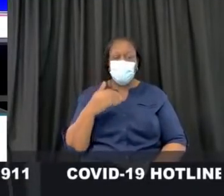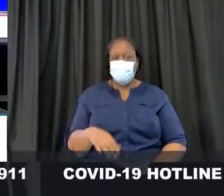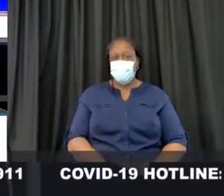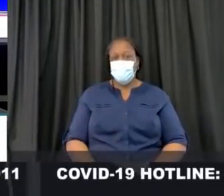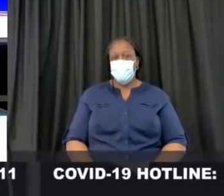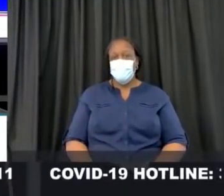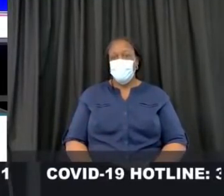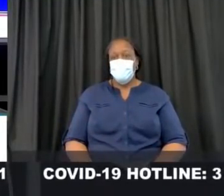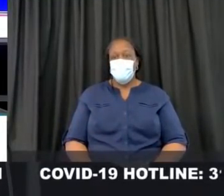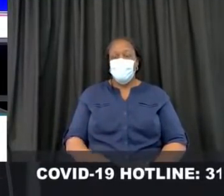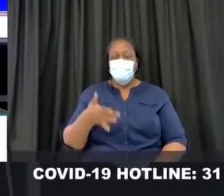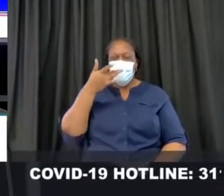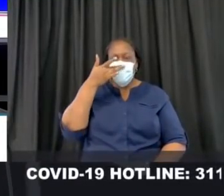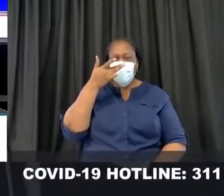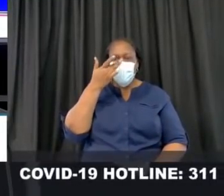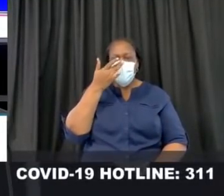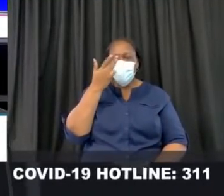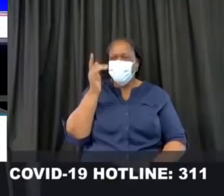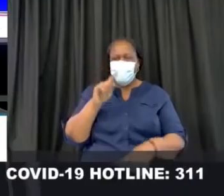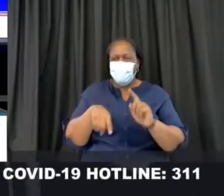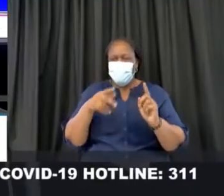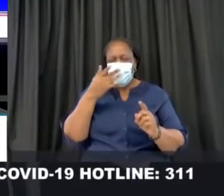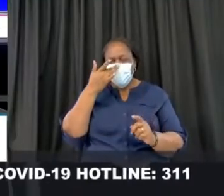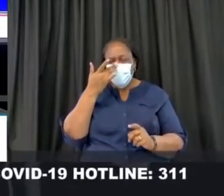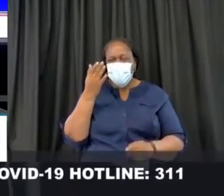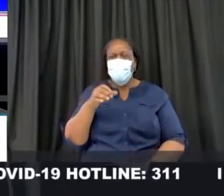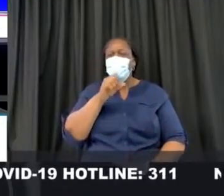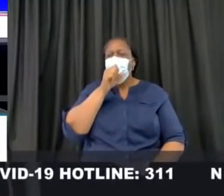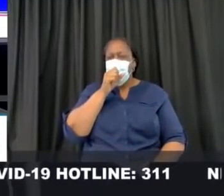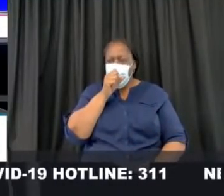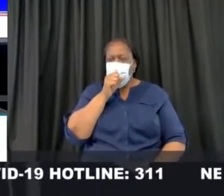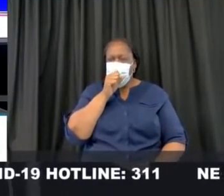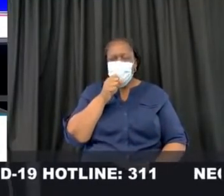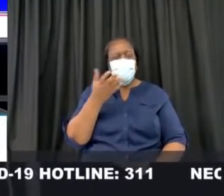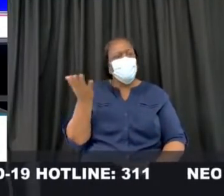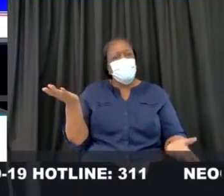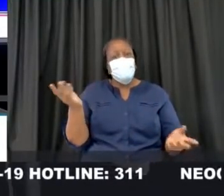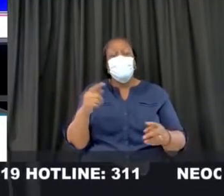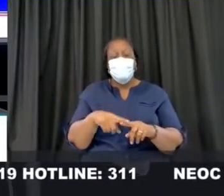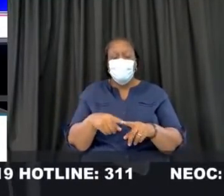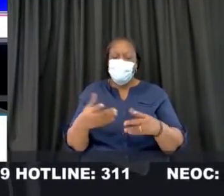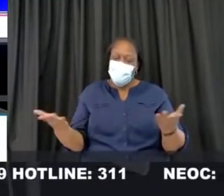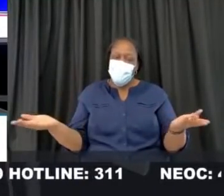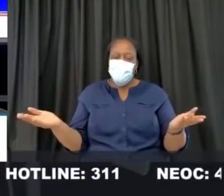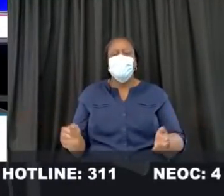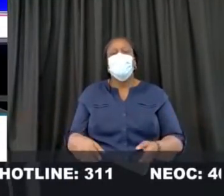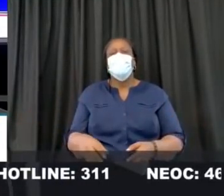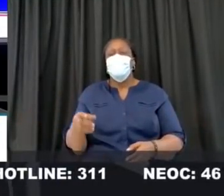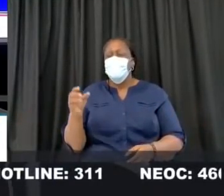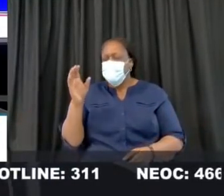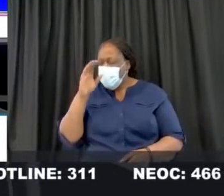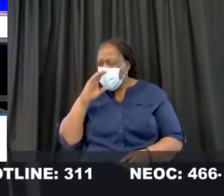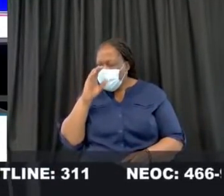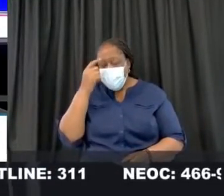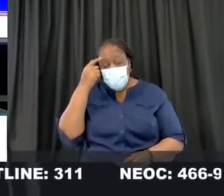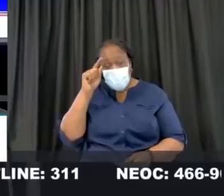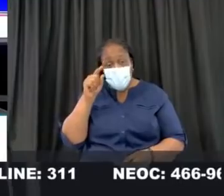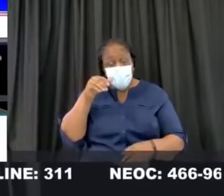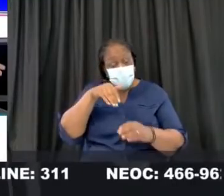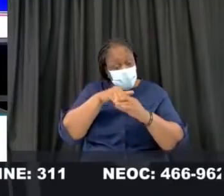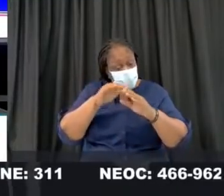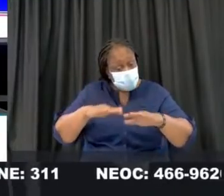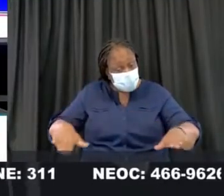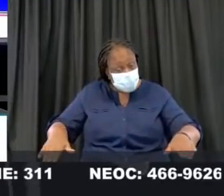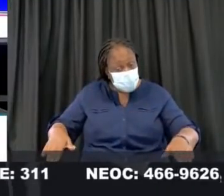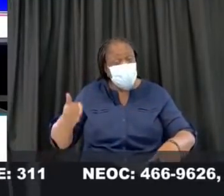of taste or smell, that affects your appetite. So these are the things you look for in children